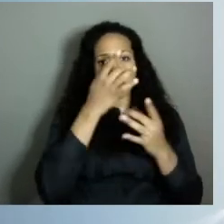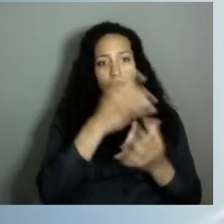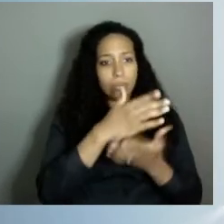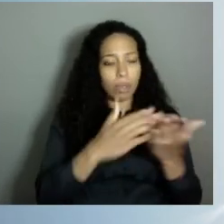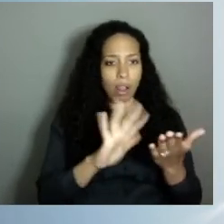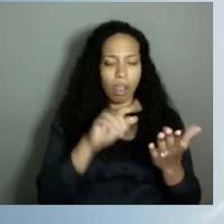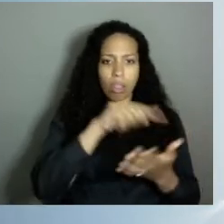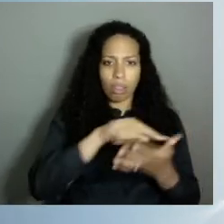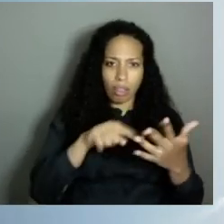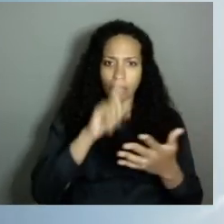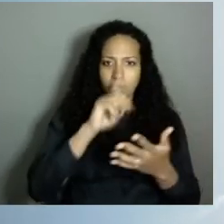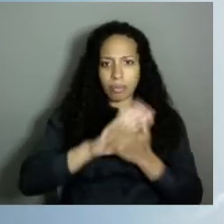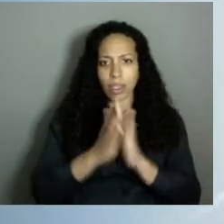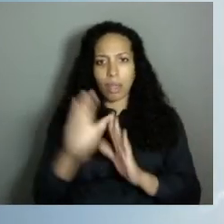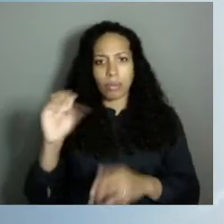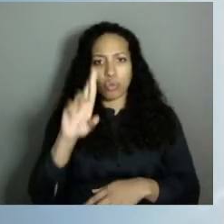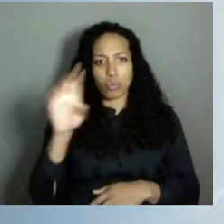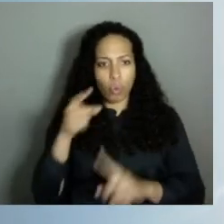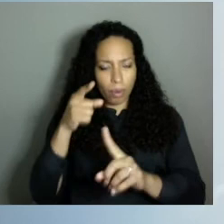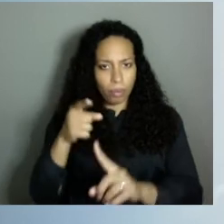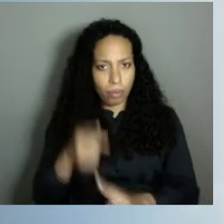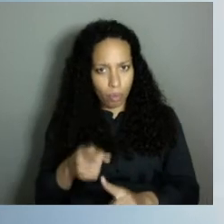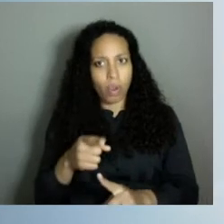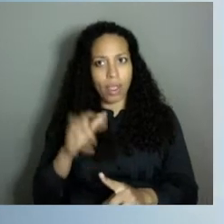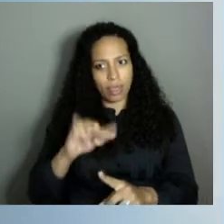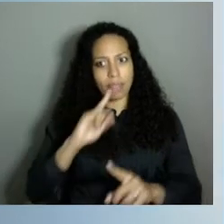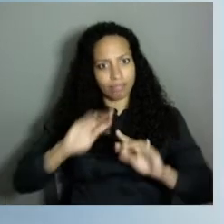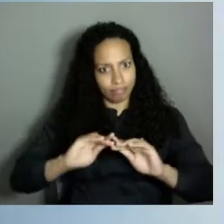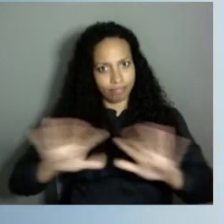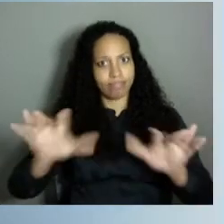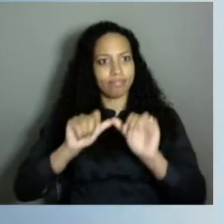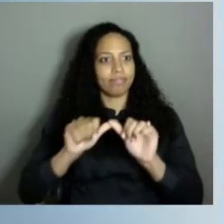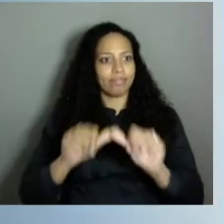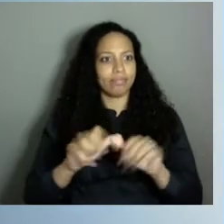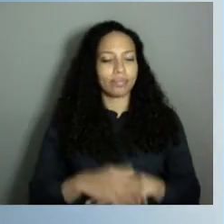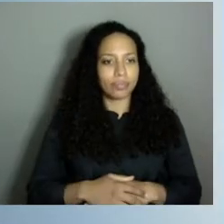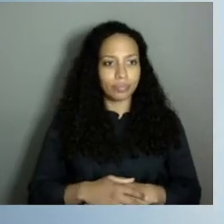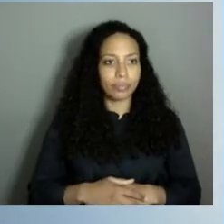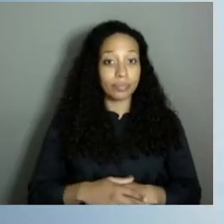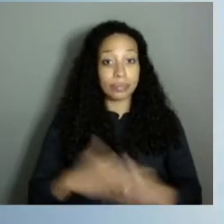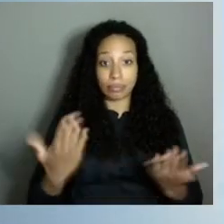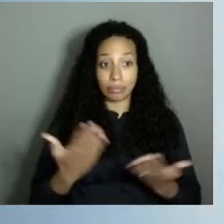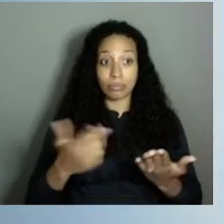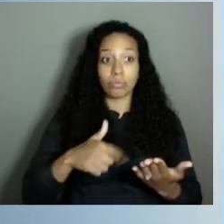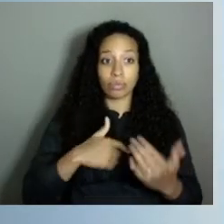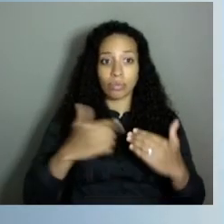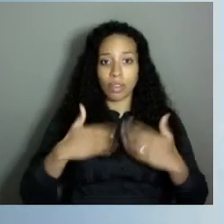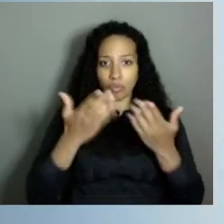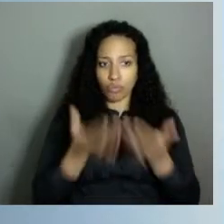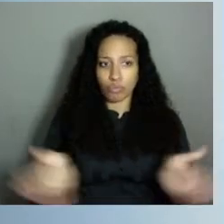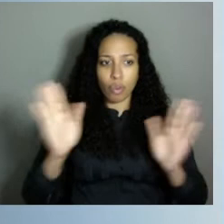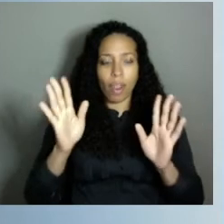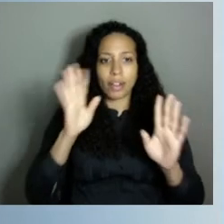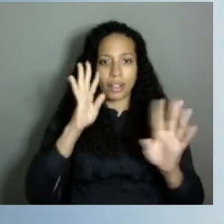an industrialized model of innovation that's really widespread and consistently deployed. In the case of Accenture, we have a broad innovation network and a model for